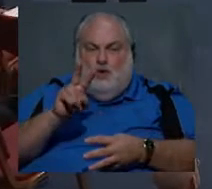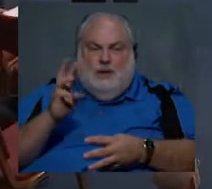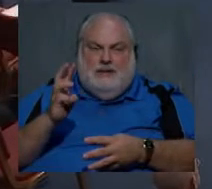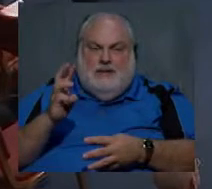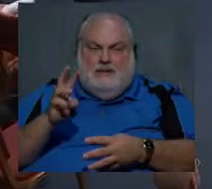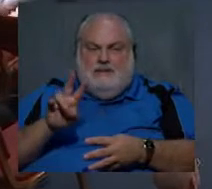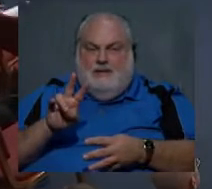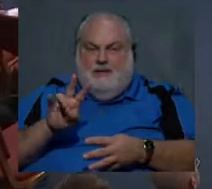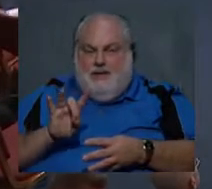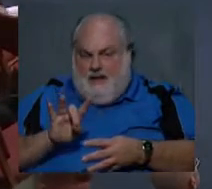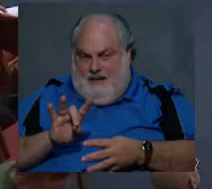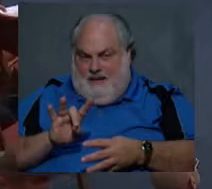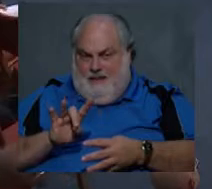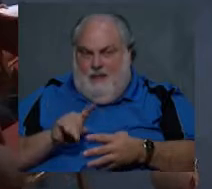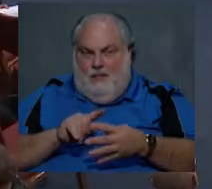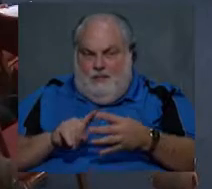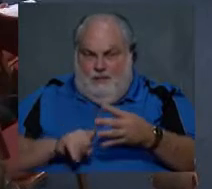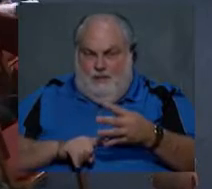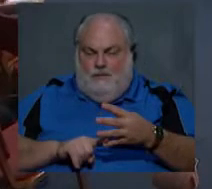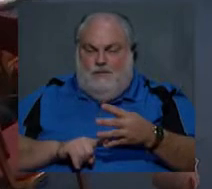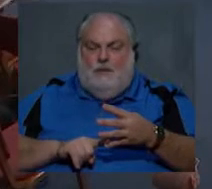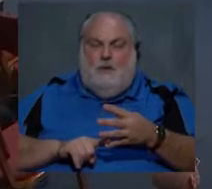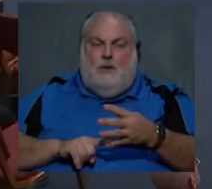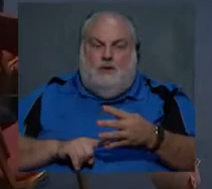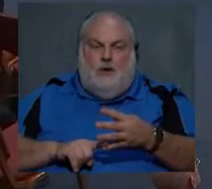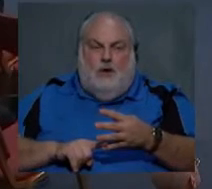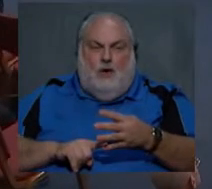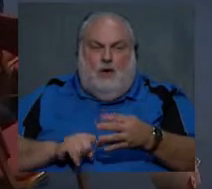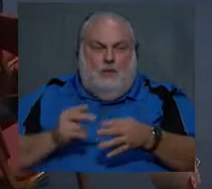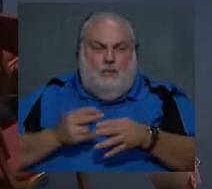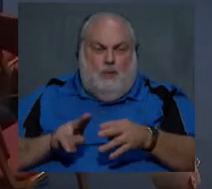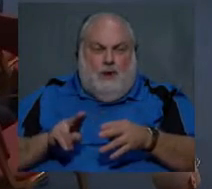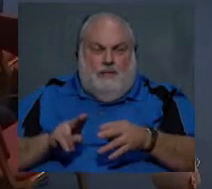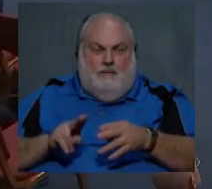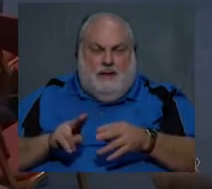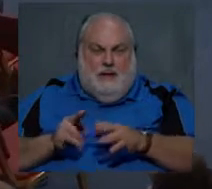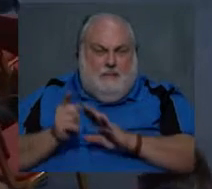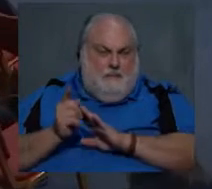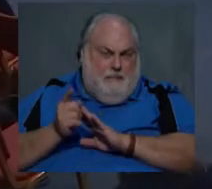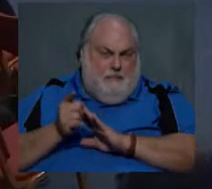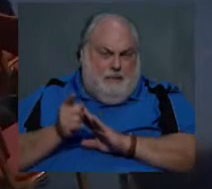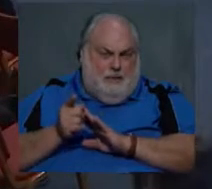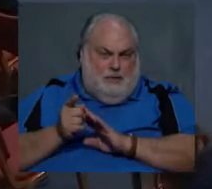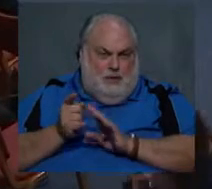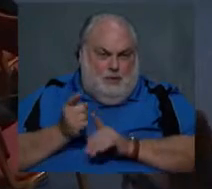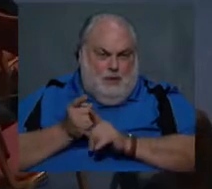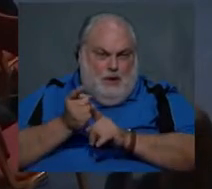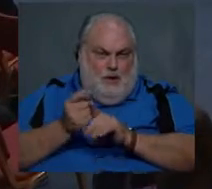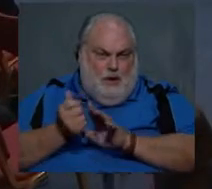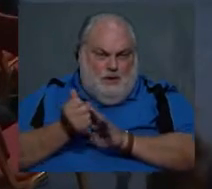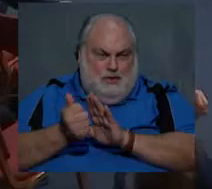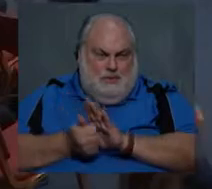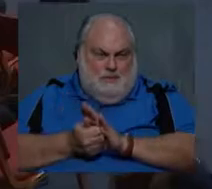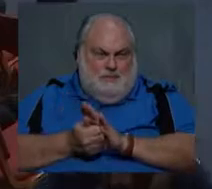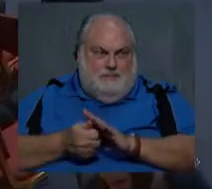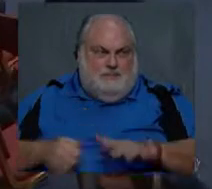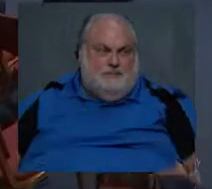8. So we're going to take just a brief minute for transition to the regular agenda.